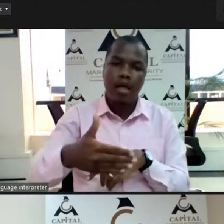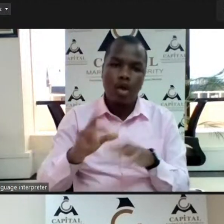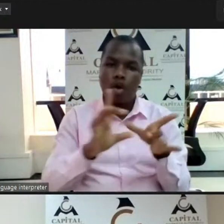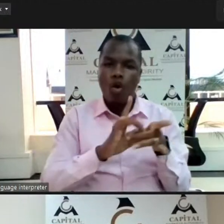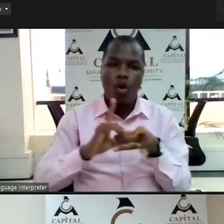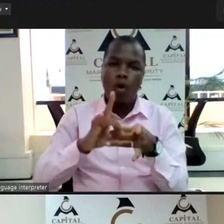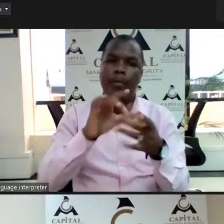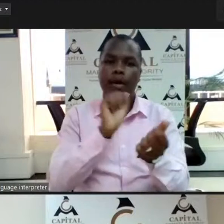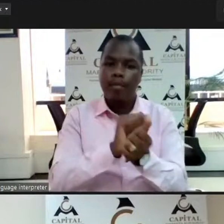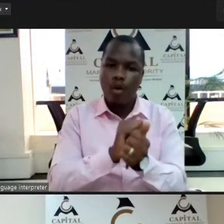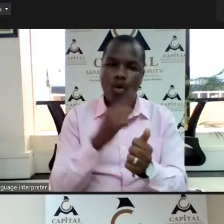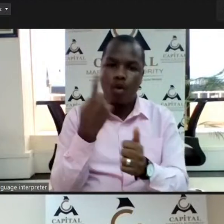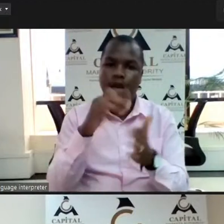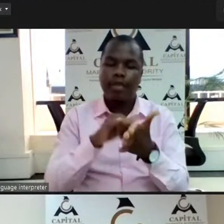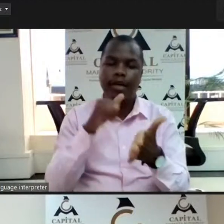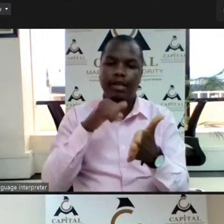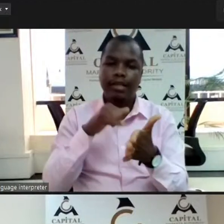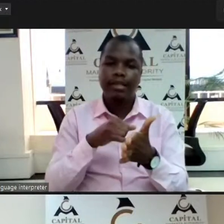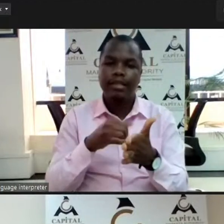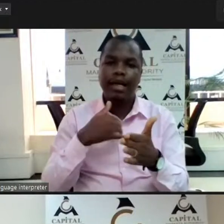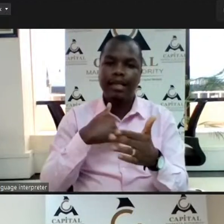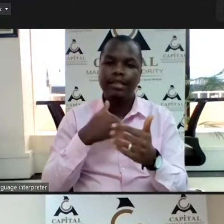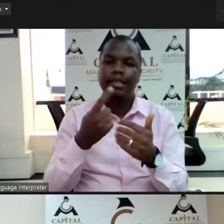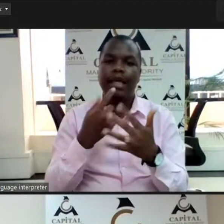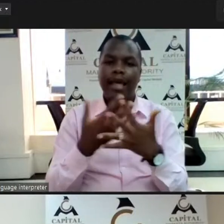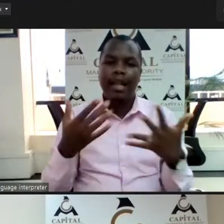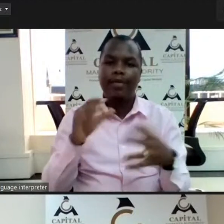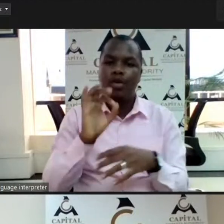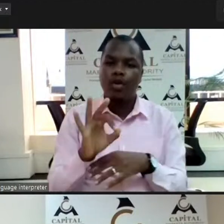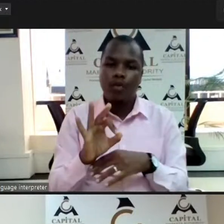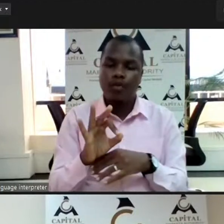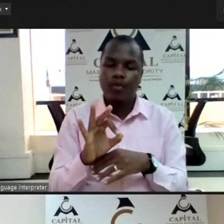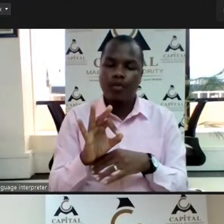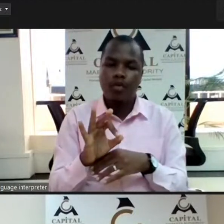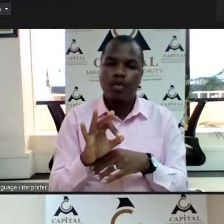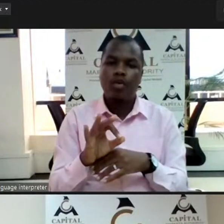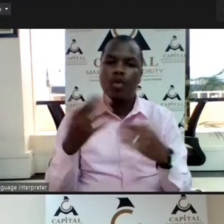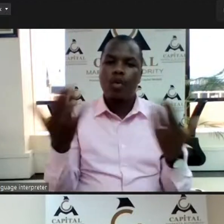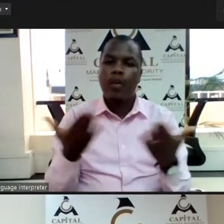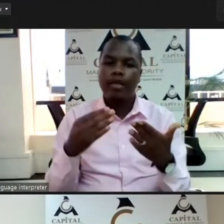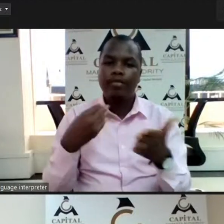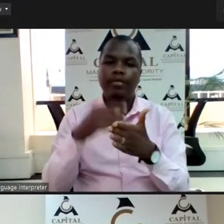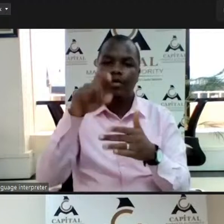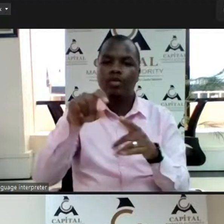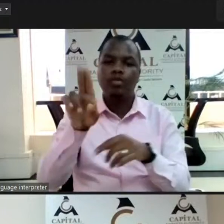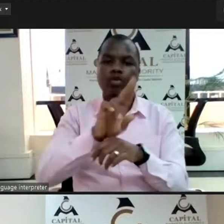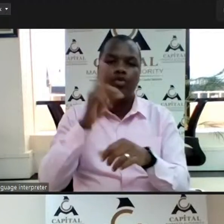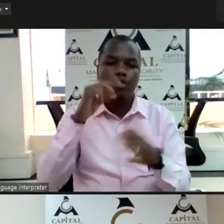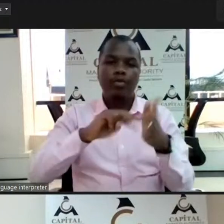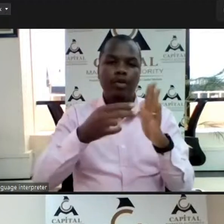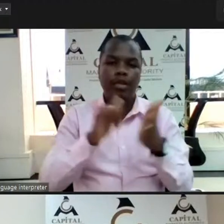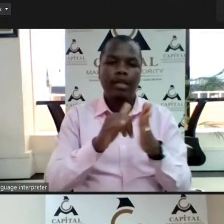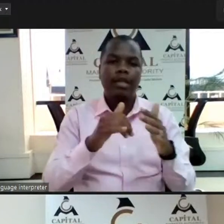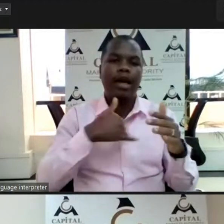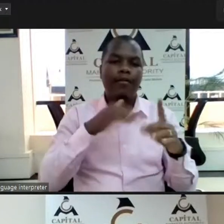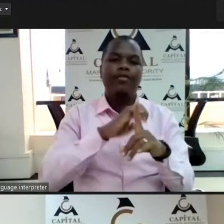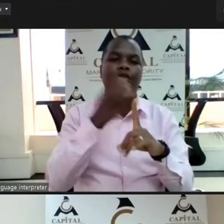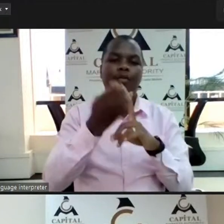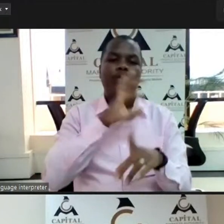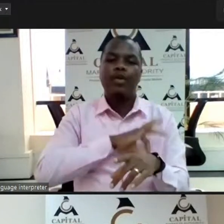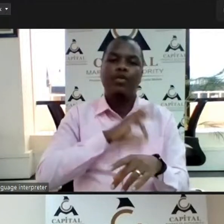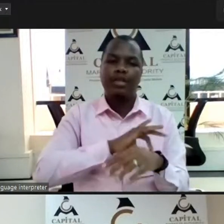bond, only that it has the element of where the proceeds have to be used for projects that have environmental